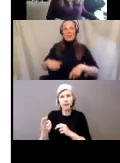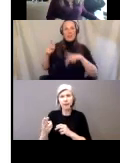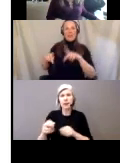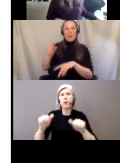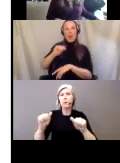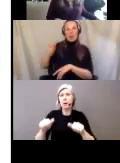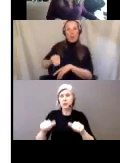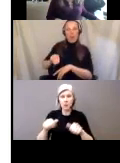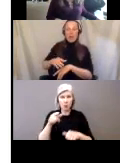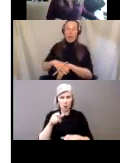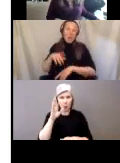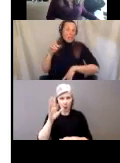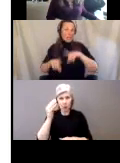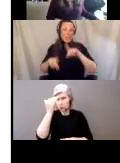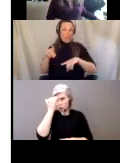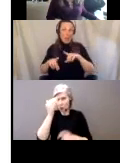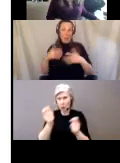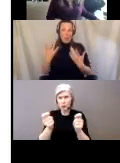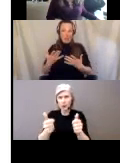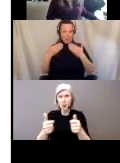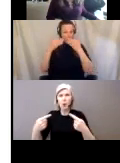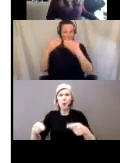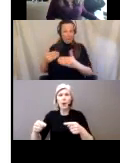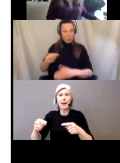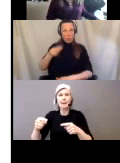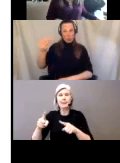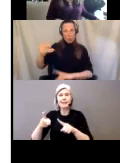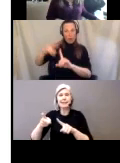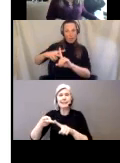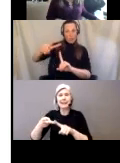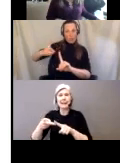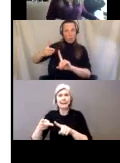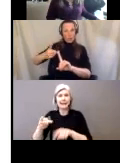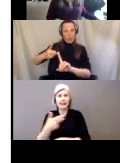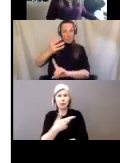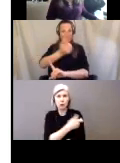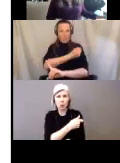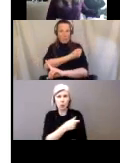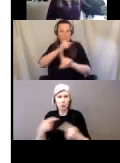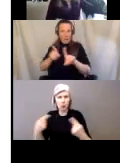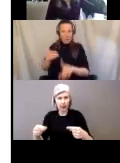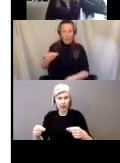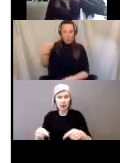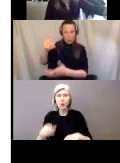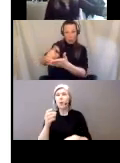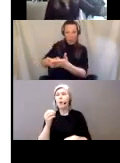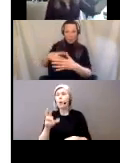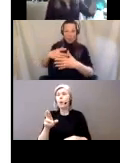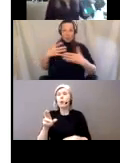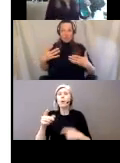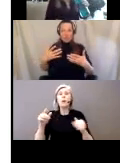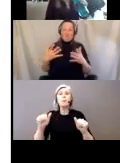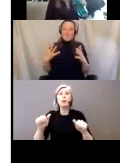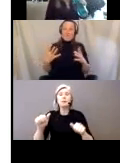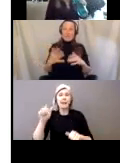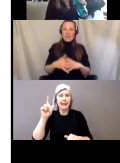the spot, or that your second dose will be booked further down the road, and that